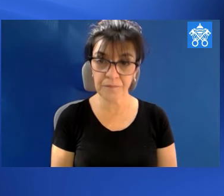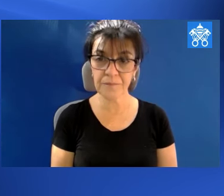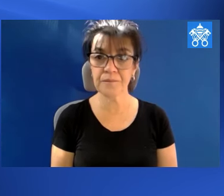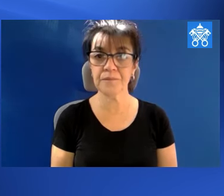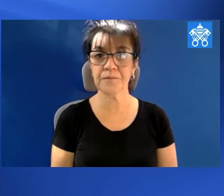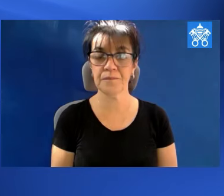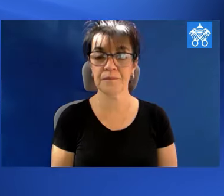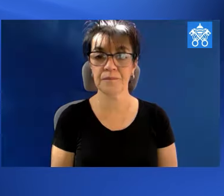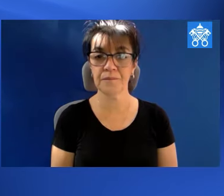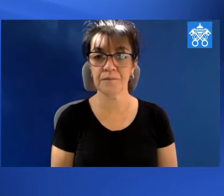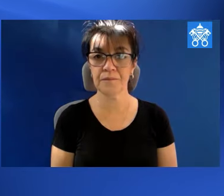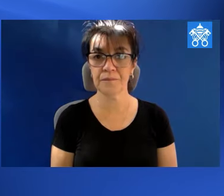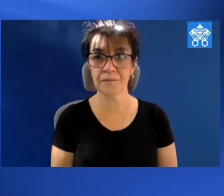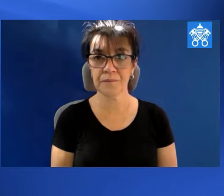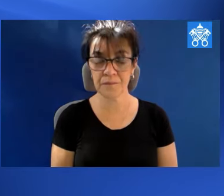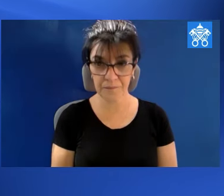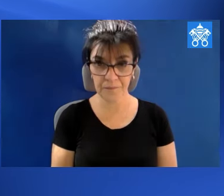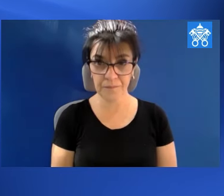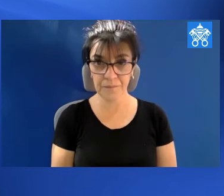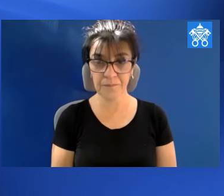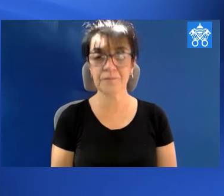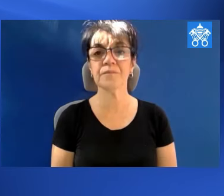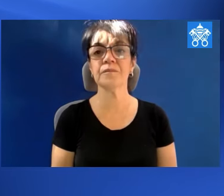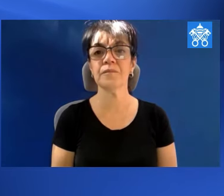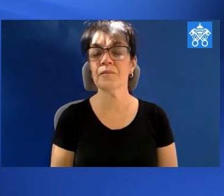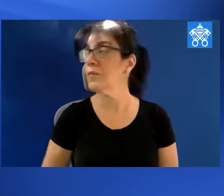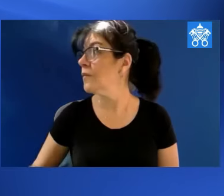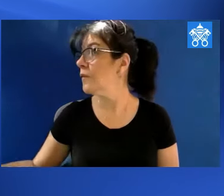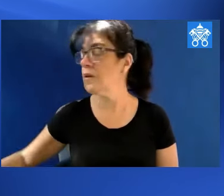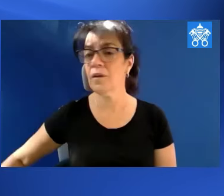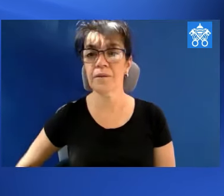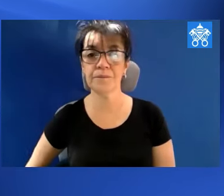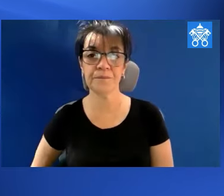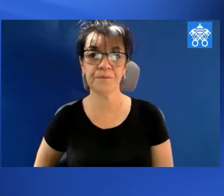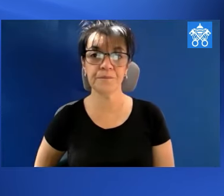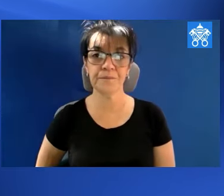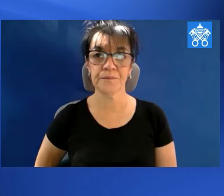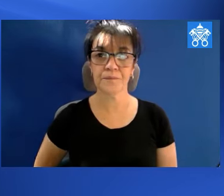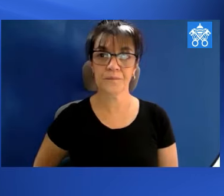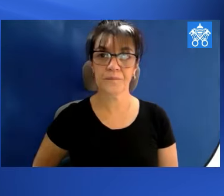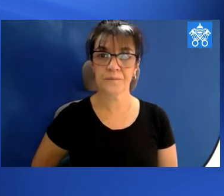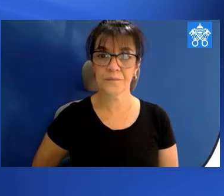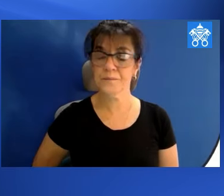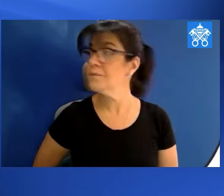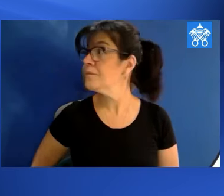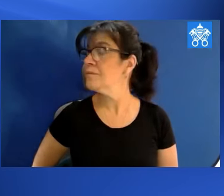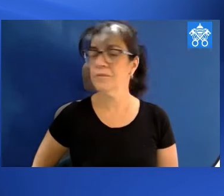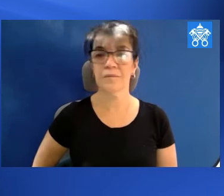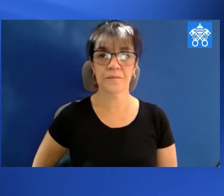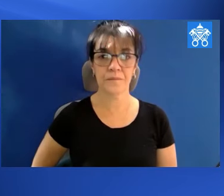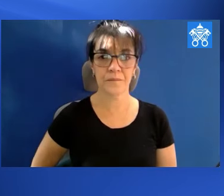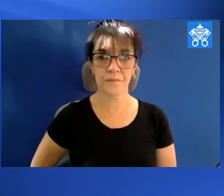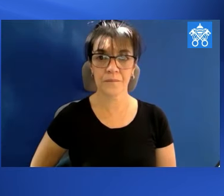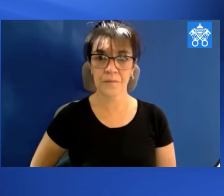poiché non da volontà umana è mai venuta una profezia, ma mossi da